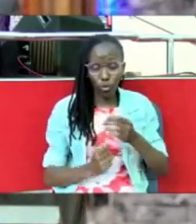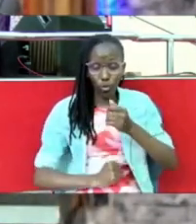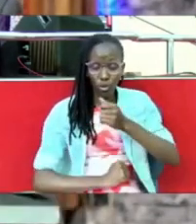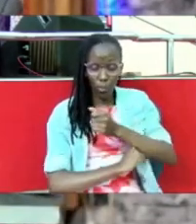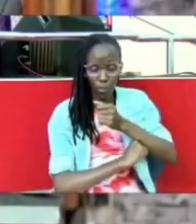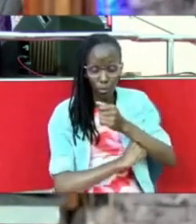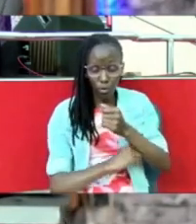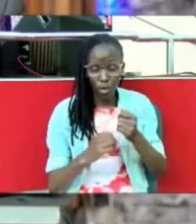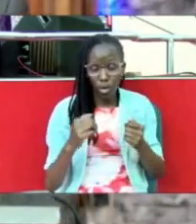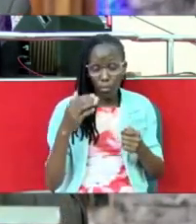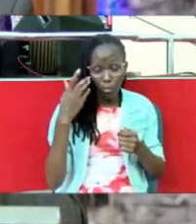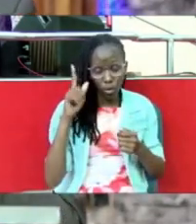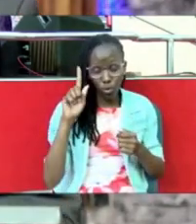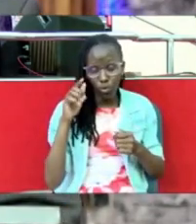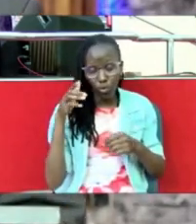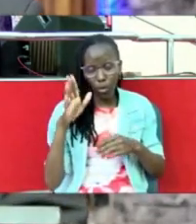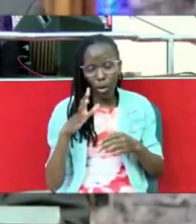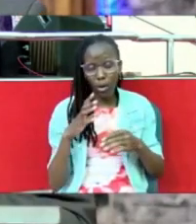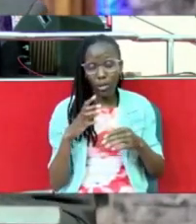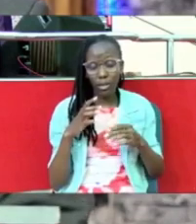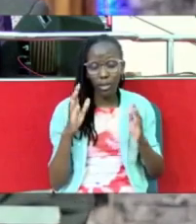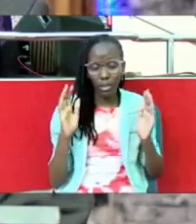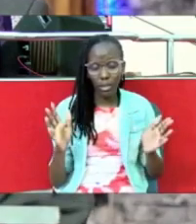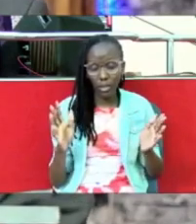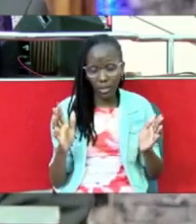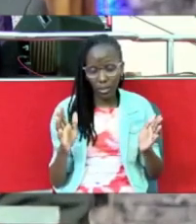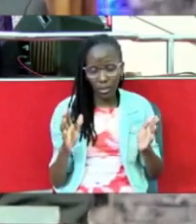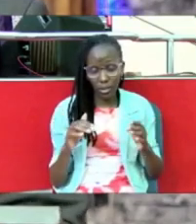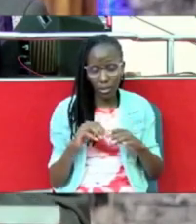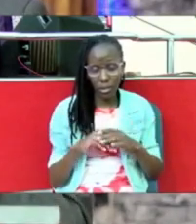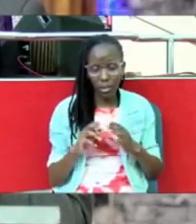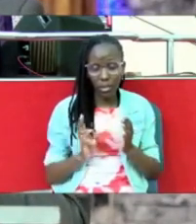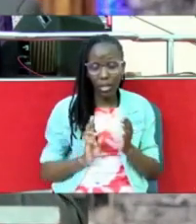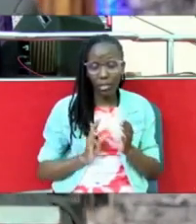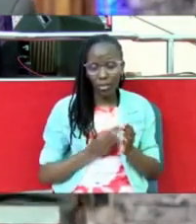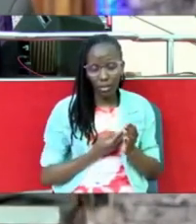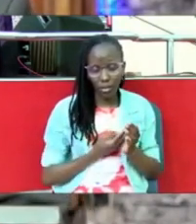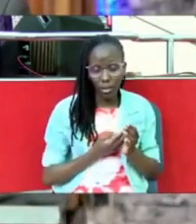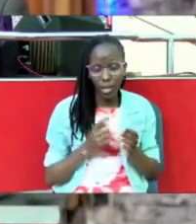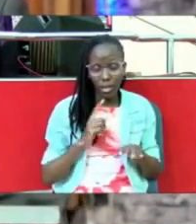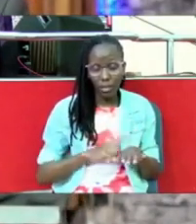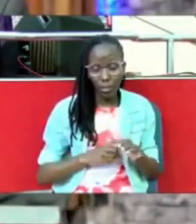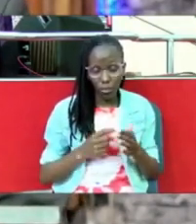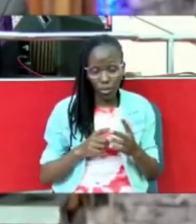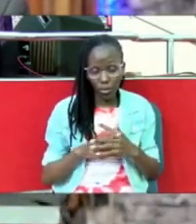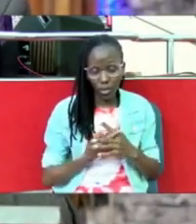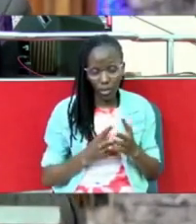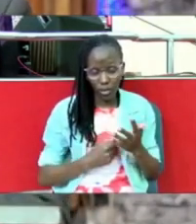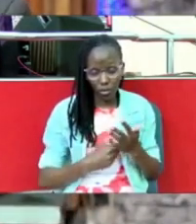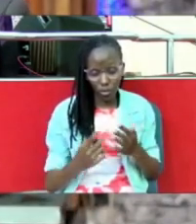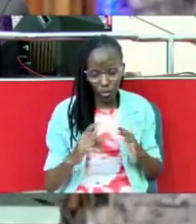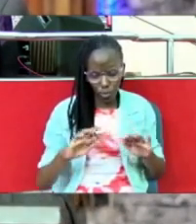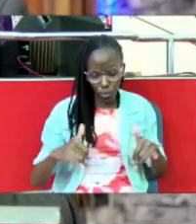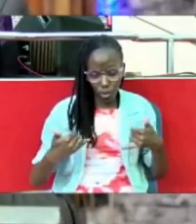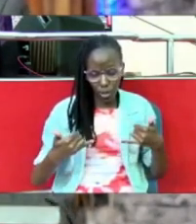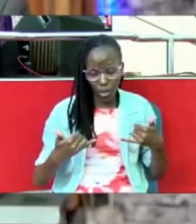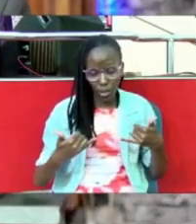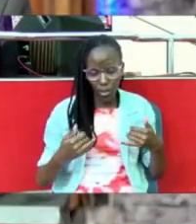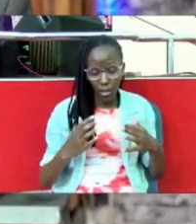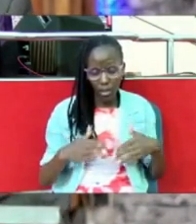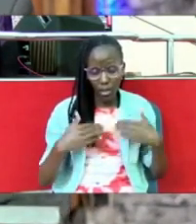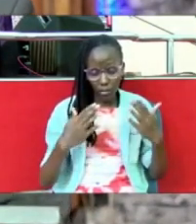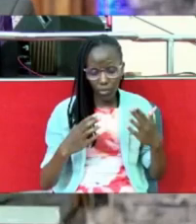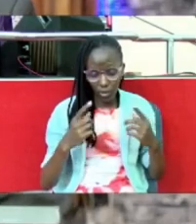is the power with us to help us, Lord, and to fight our battles. As we begin a new week, Jehovah God, give us a great and a victorious